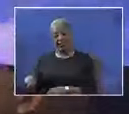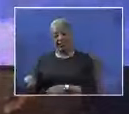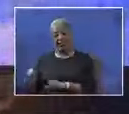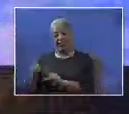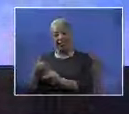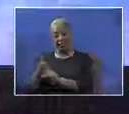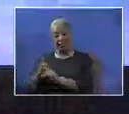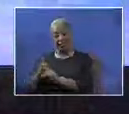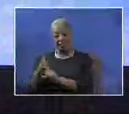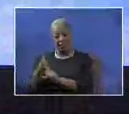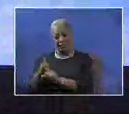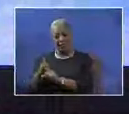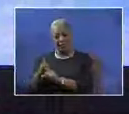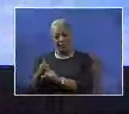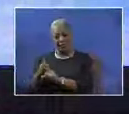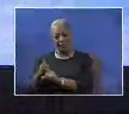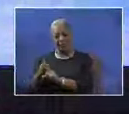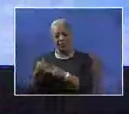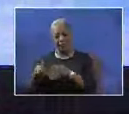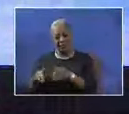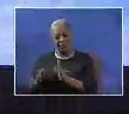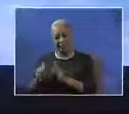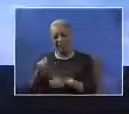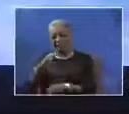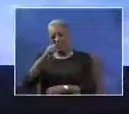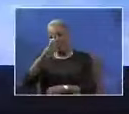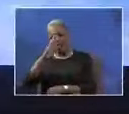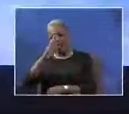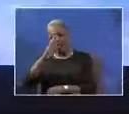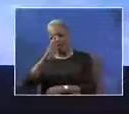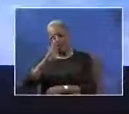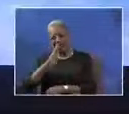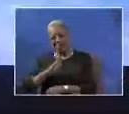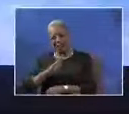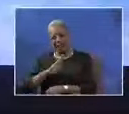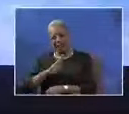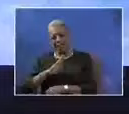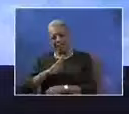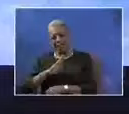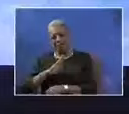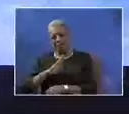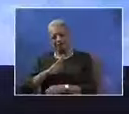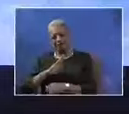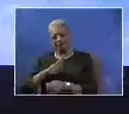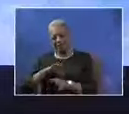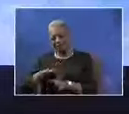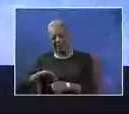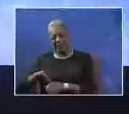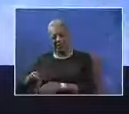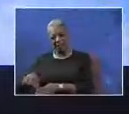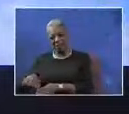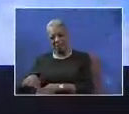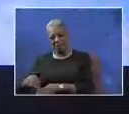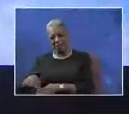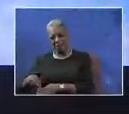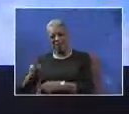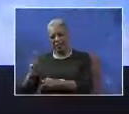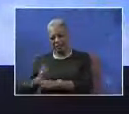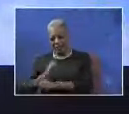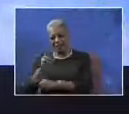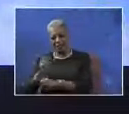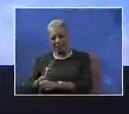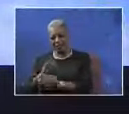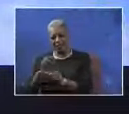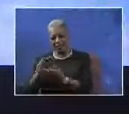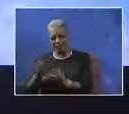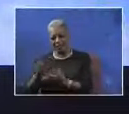an army where God needs to be. And this is the last chapter of 2 Samuel. And it's interesting because it seemed like the last part